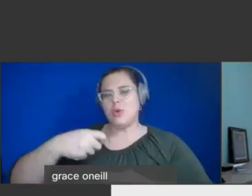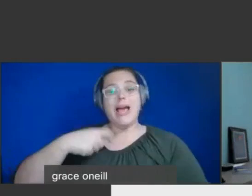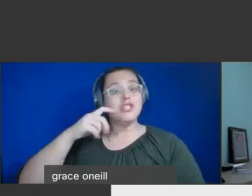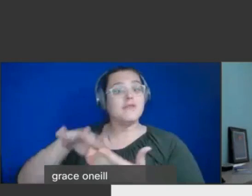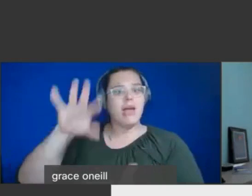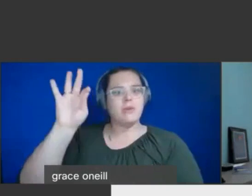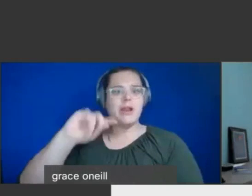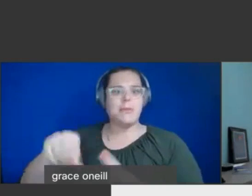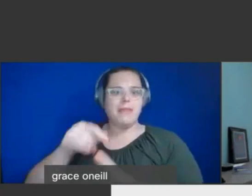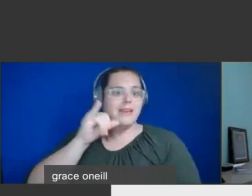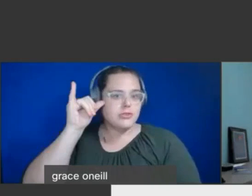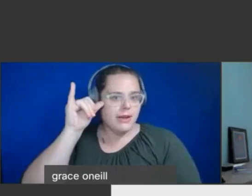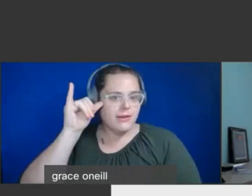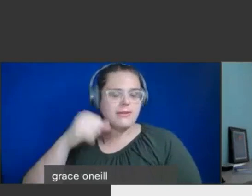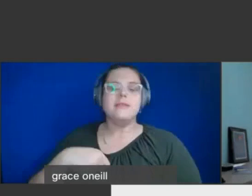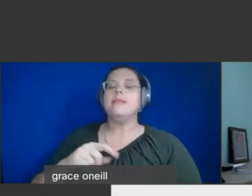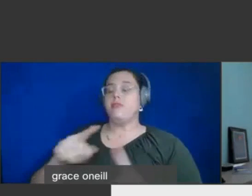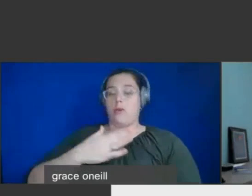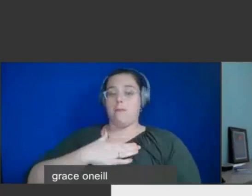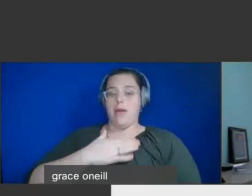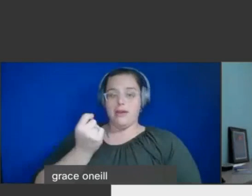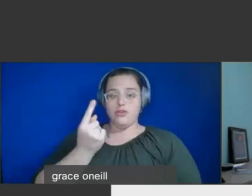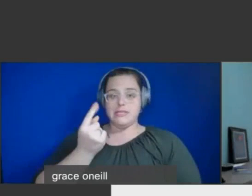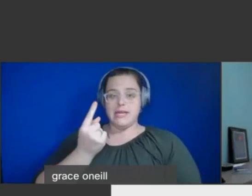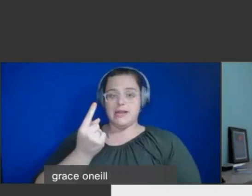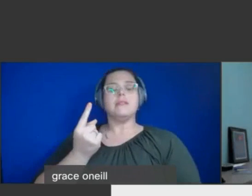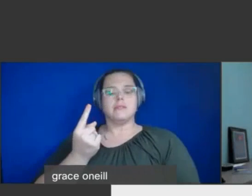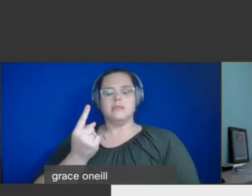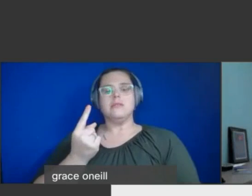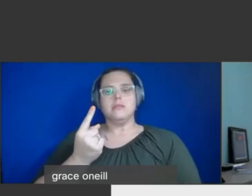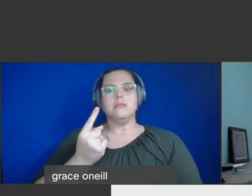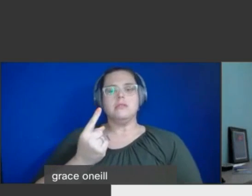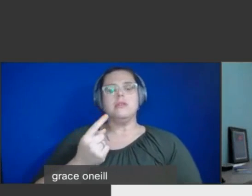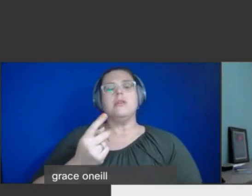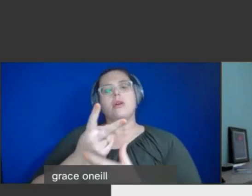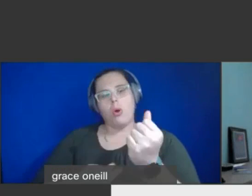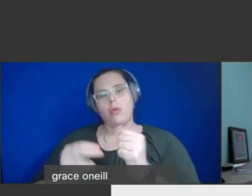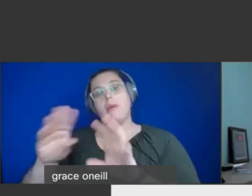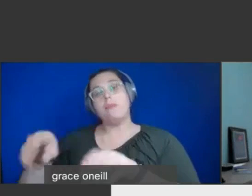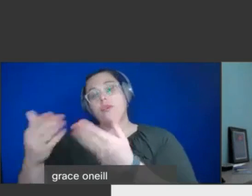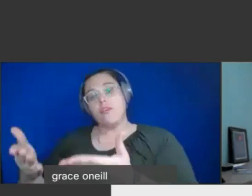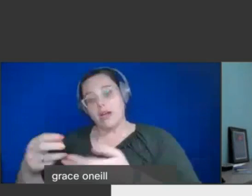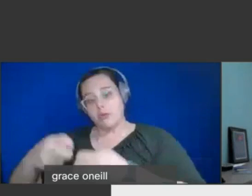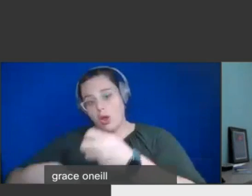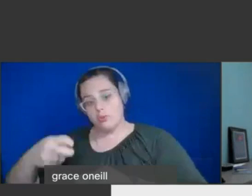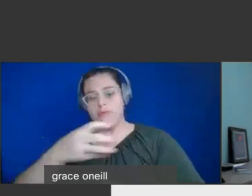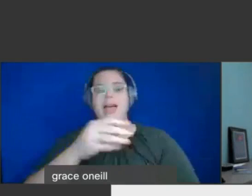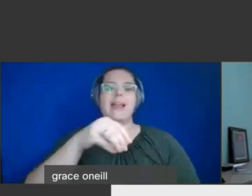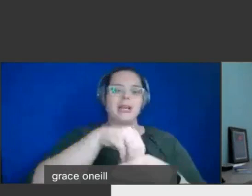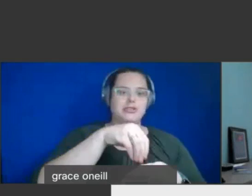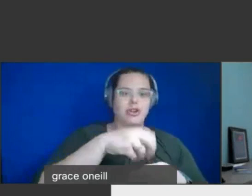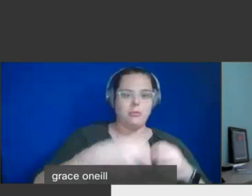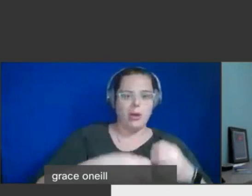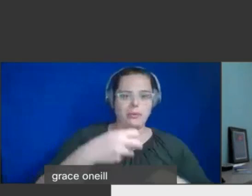yesterday, and from what I understand, it was both on the provider side and internally that it was